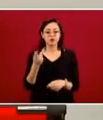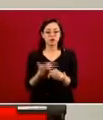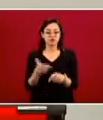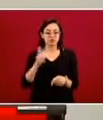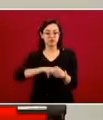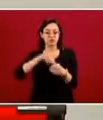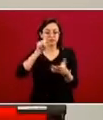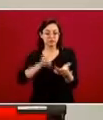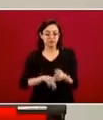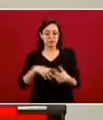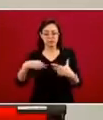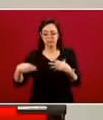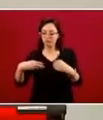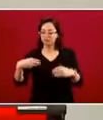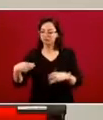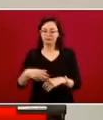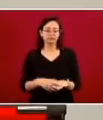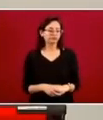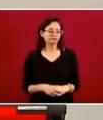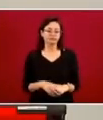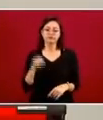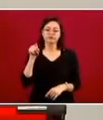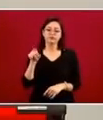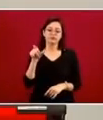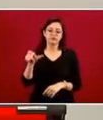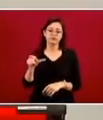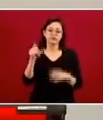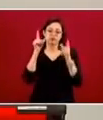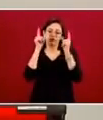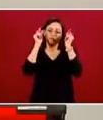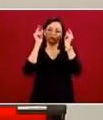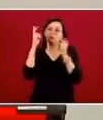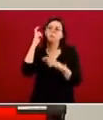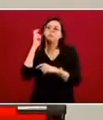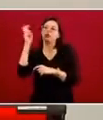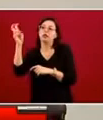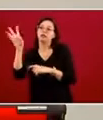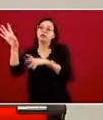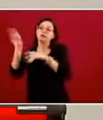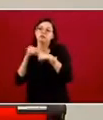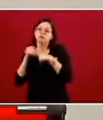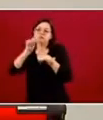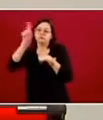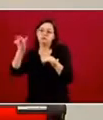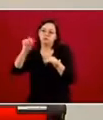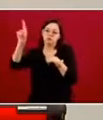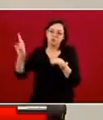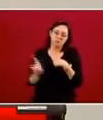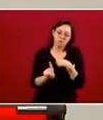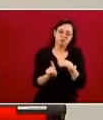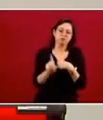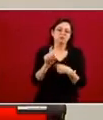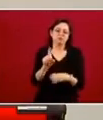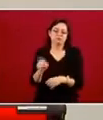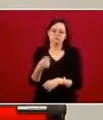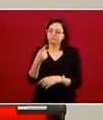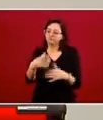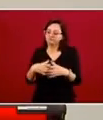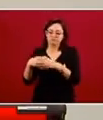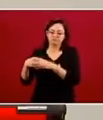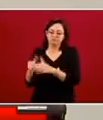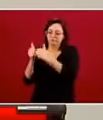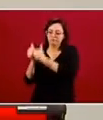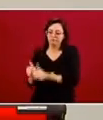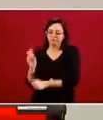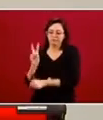confirmed, we haven't received at that hospital any COVID patients. So it wasn't a hospitalary contagion, so to speak. It